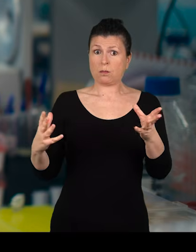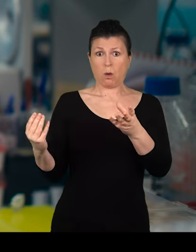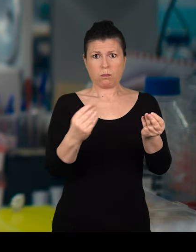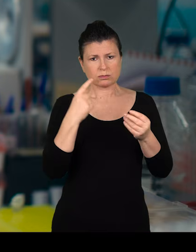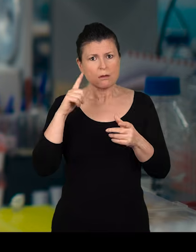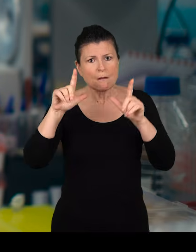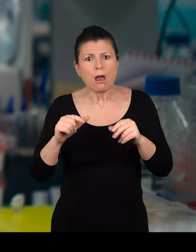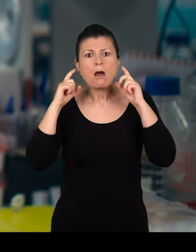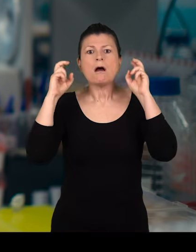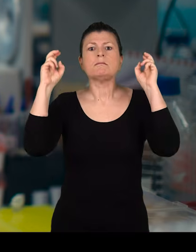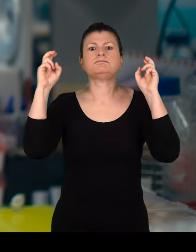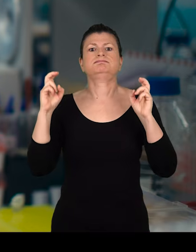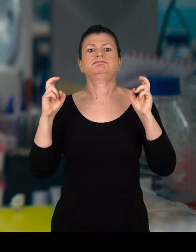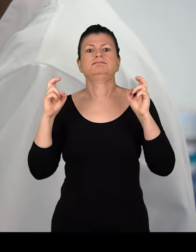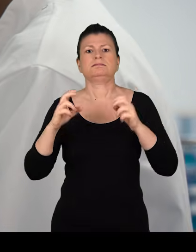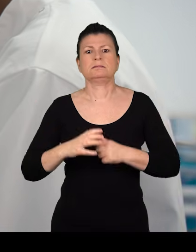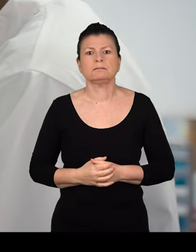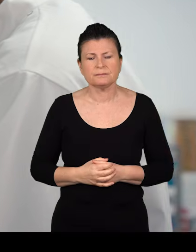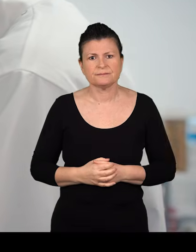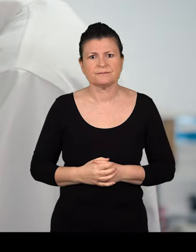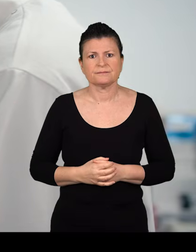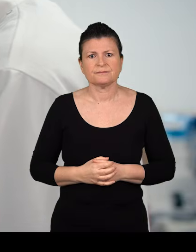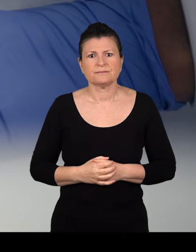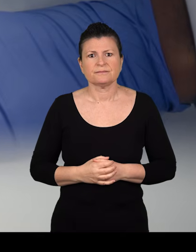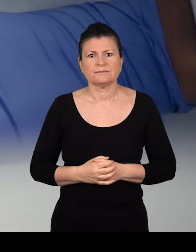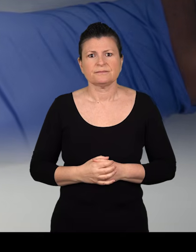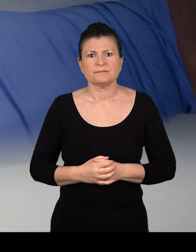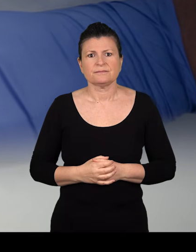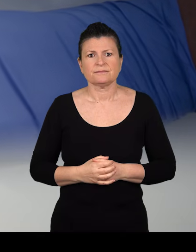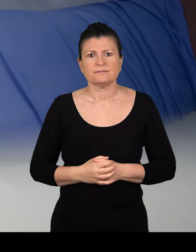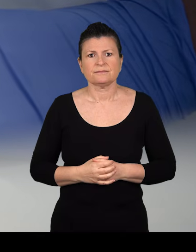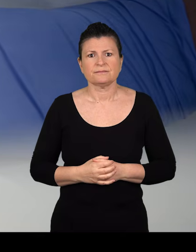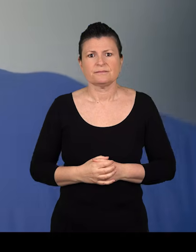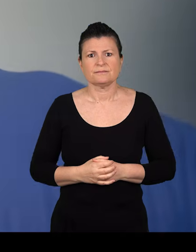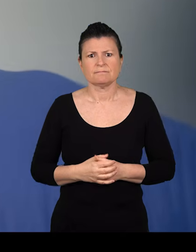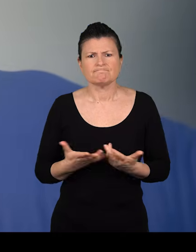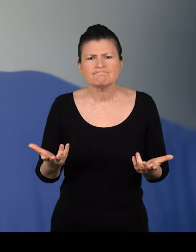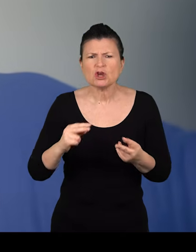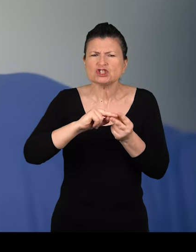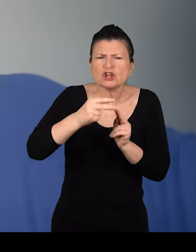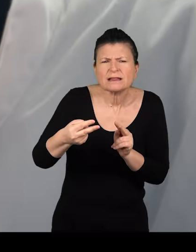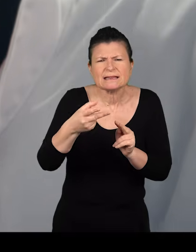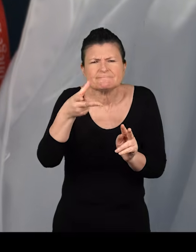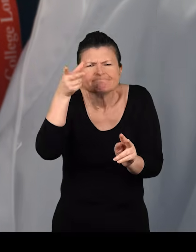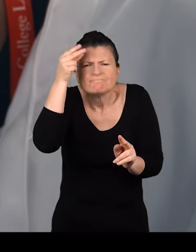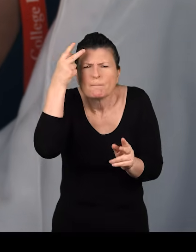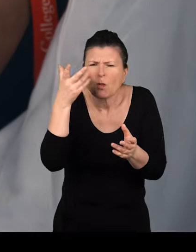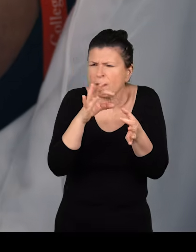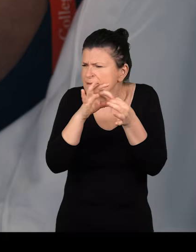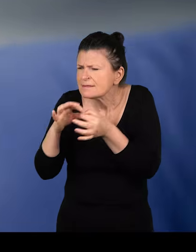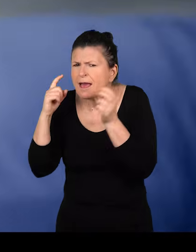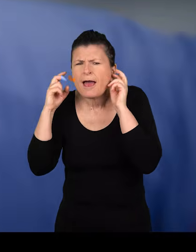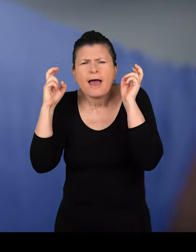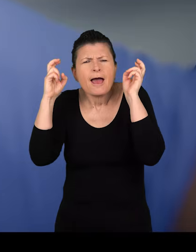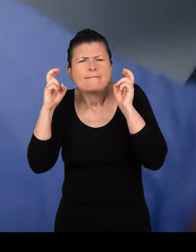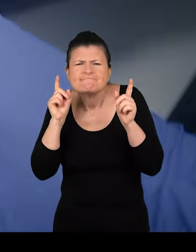70s, probably over half of the population has some level of hearing impairment. And so understanding the